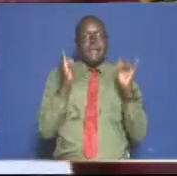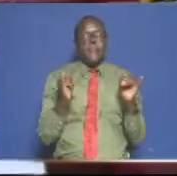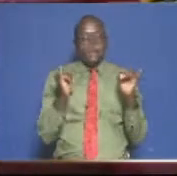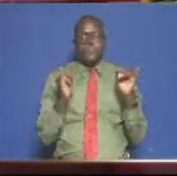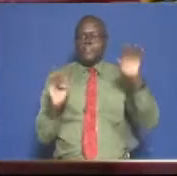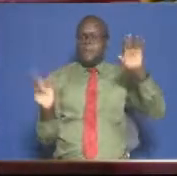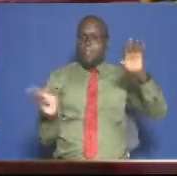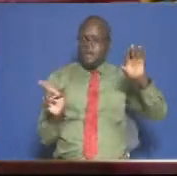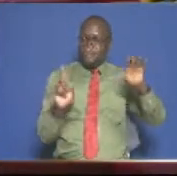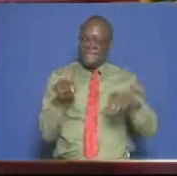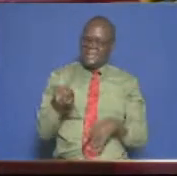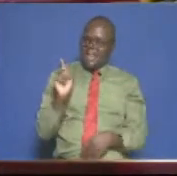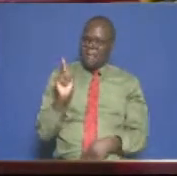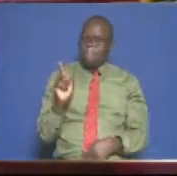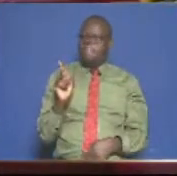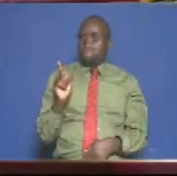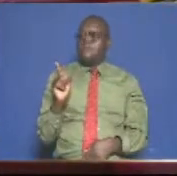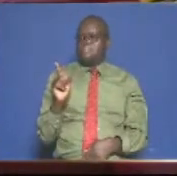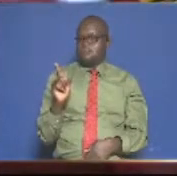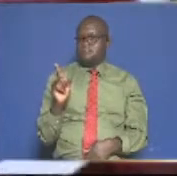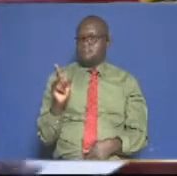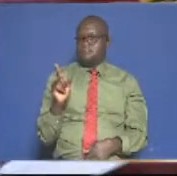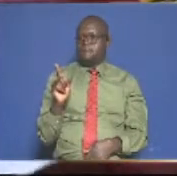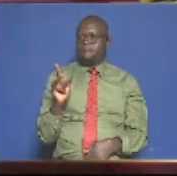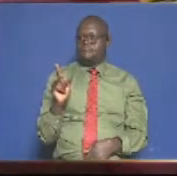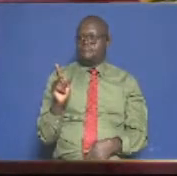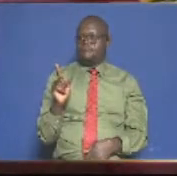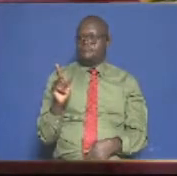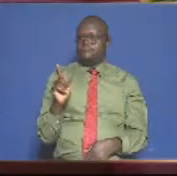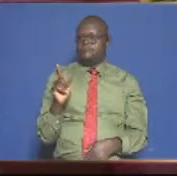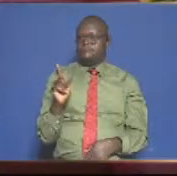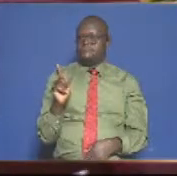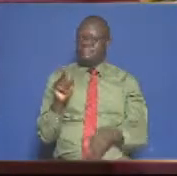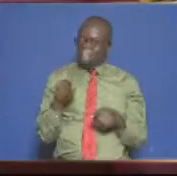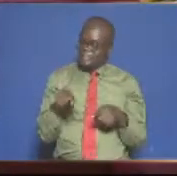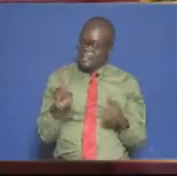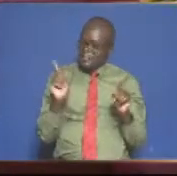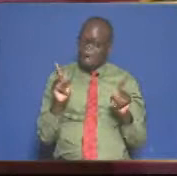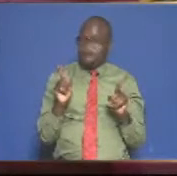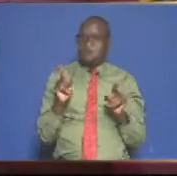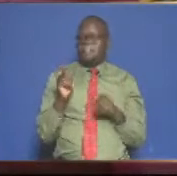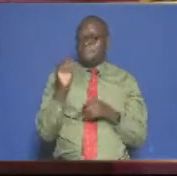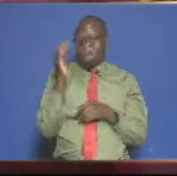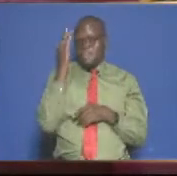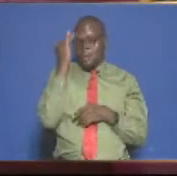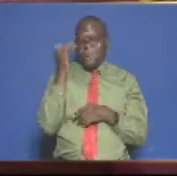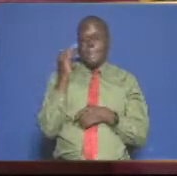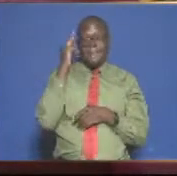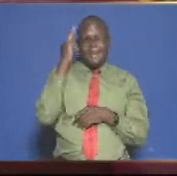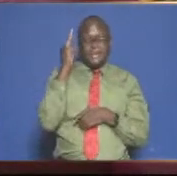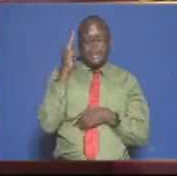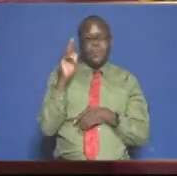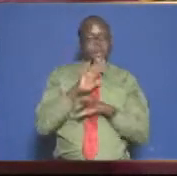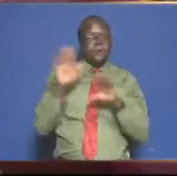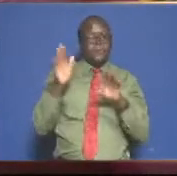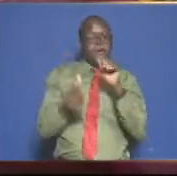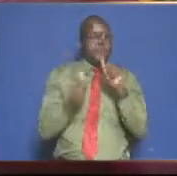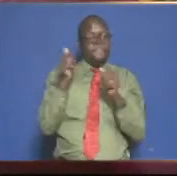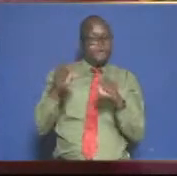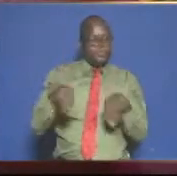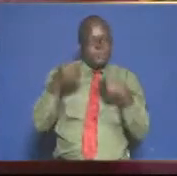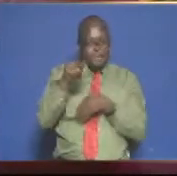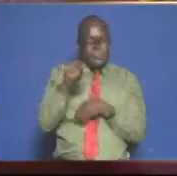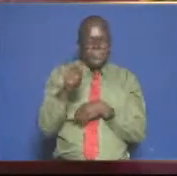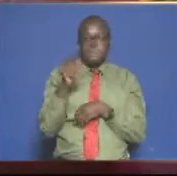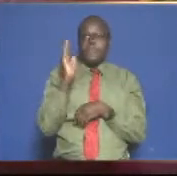ministry are purported, or it is alleged they are part, and maybe that is the reason why they don't want to give these things. But again, we will